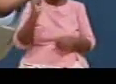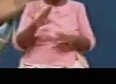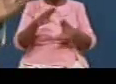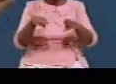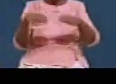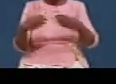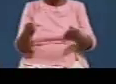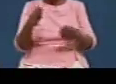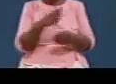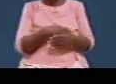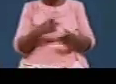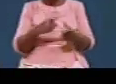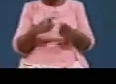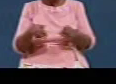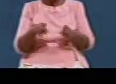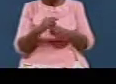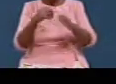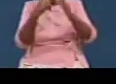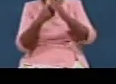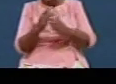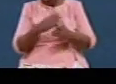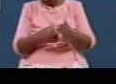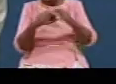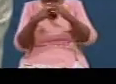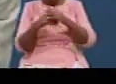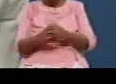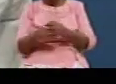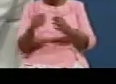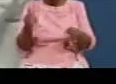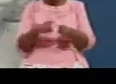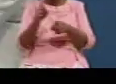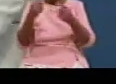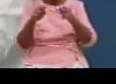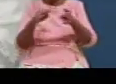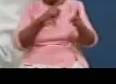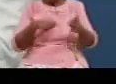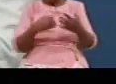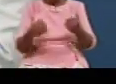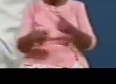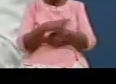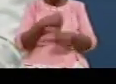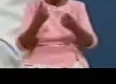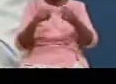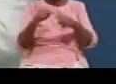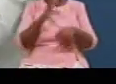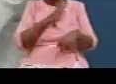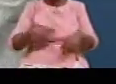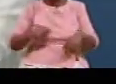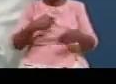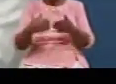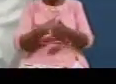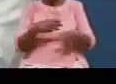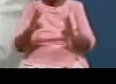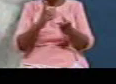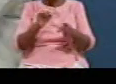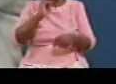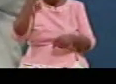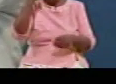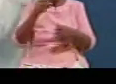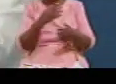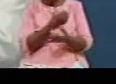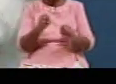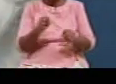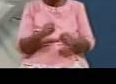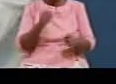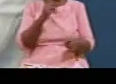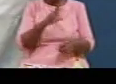you worship and you adore. As you come to the Lord today and you come to Christ afresh, I know you are saved, come to him again. I know you